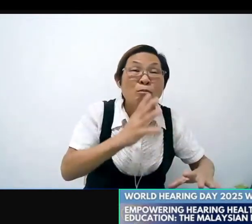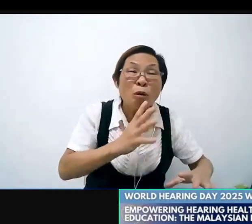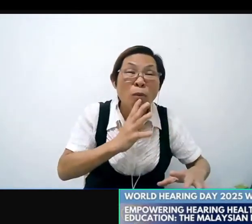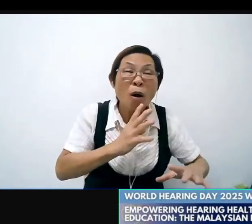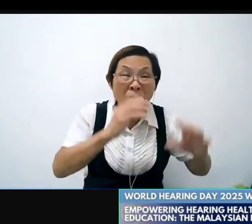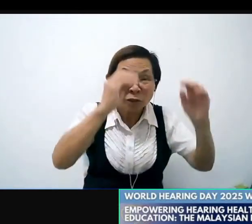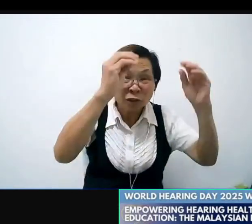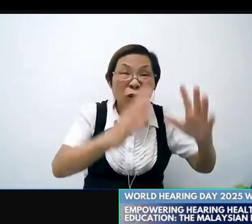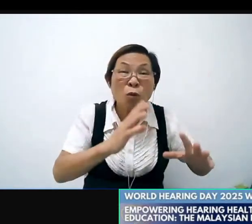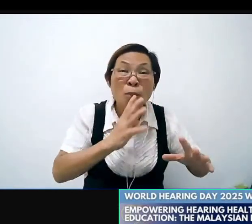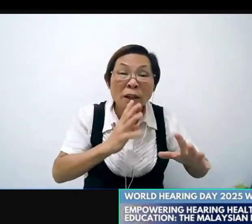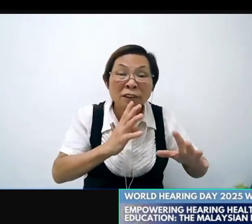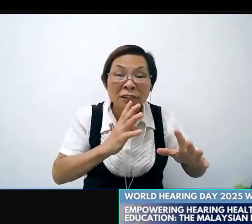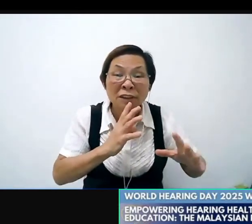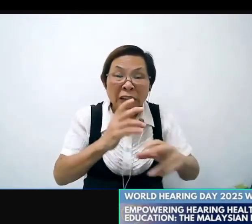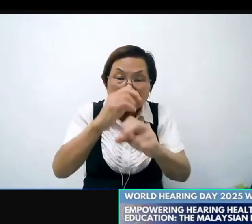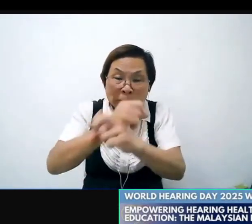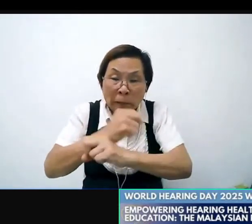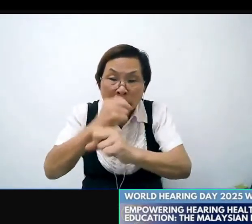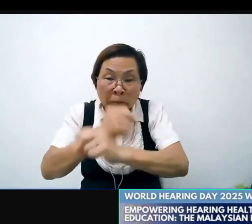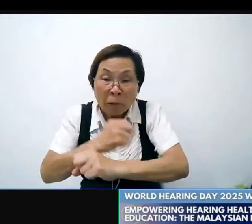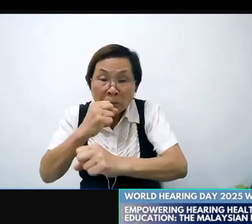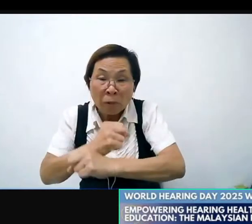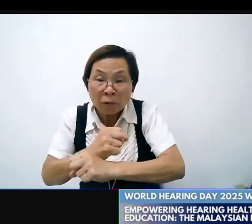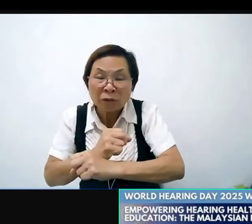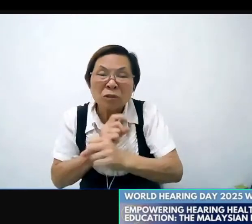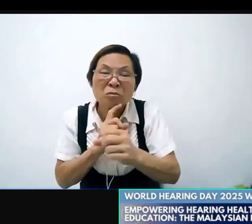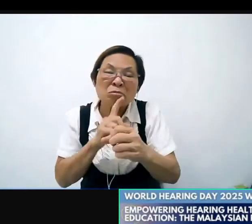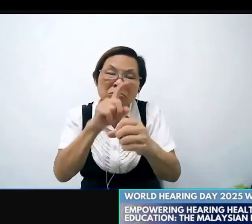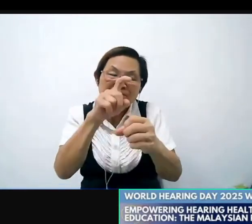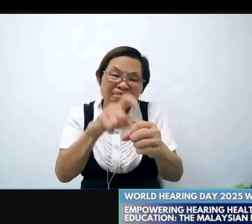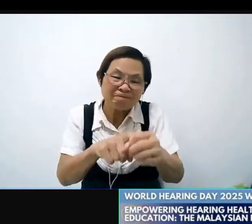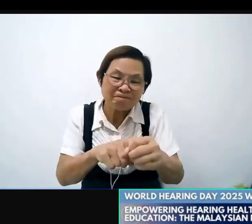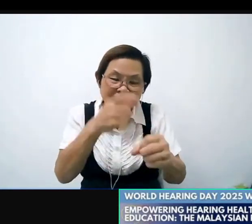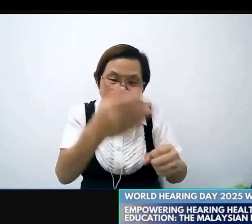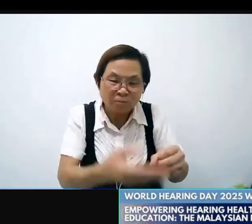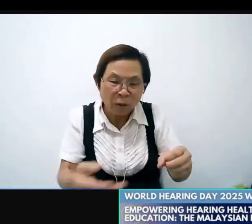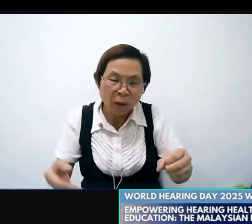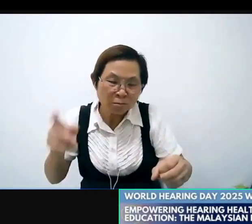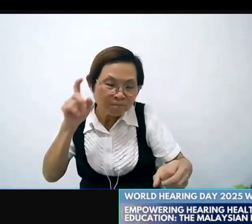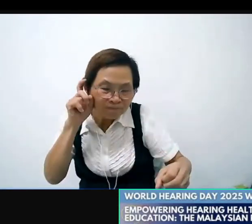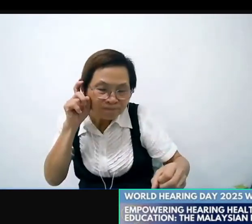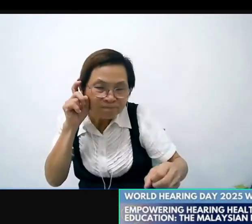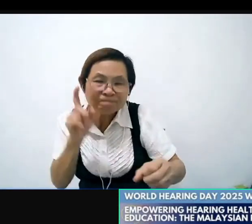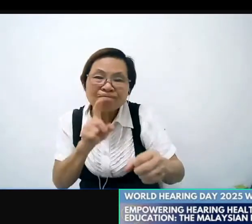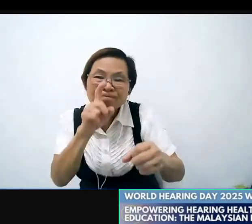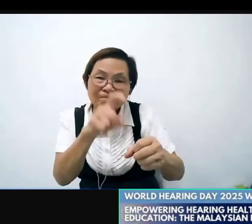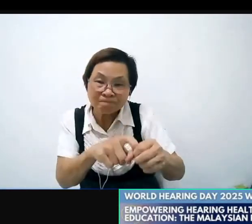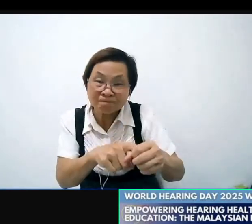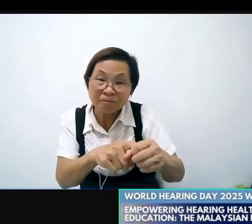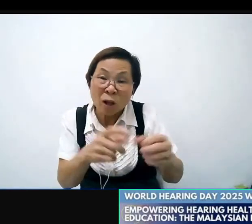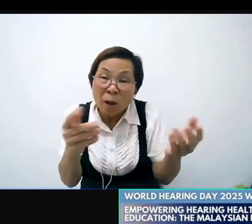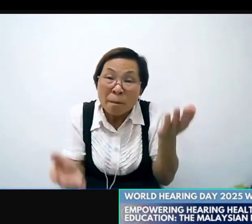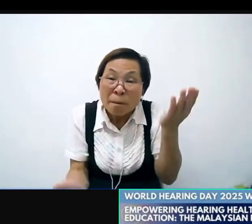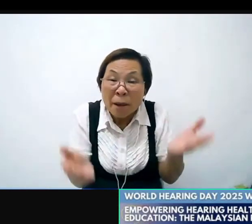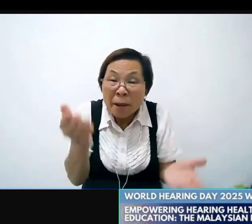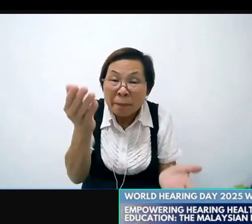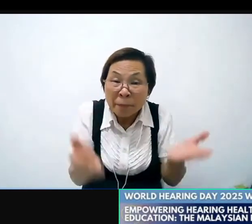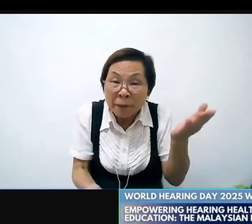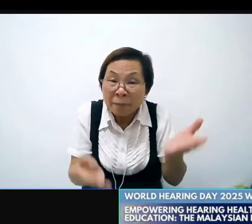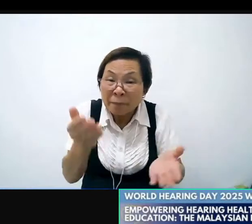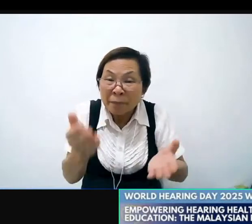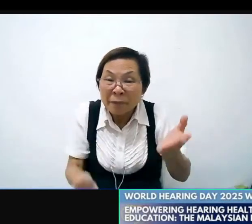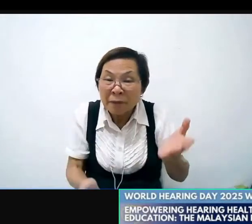it's really related to the hearing devices. So maybe this the part